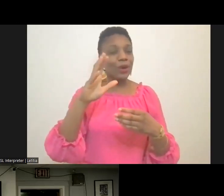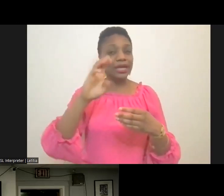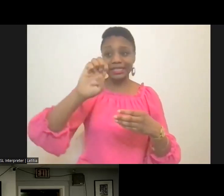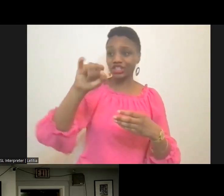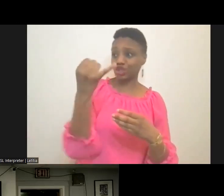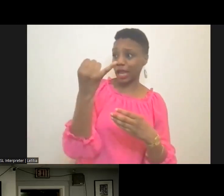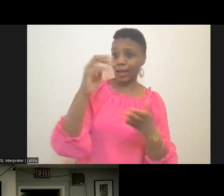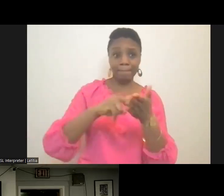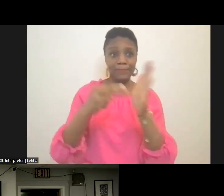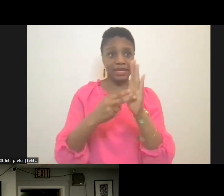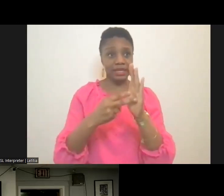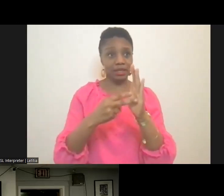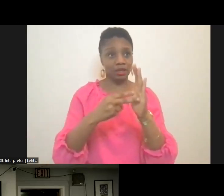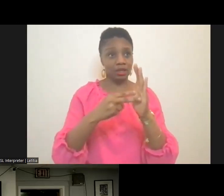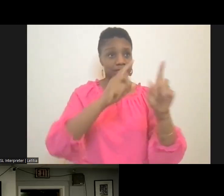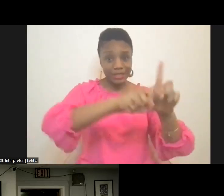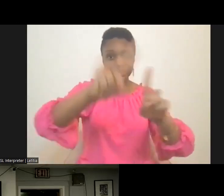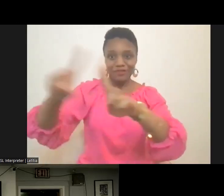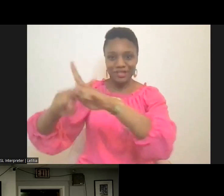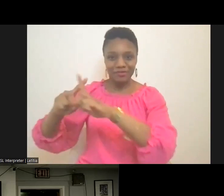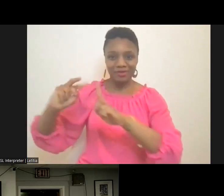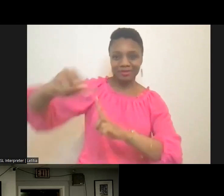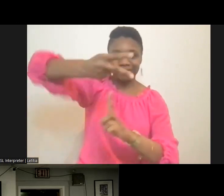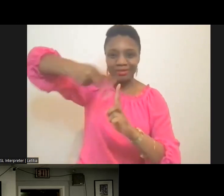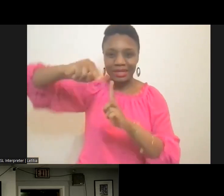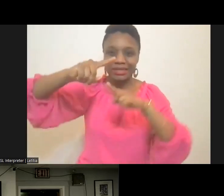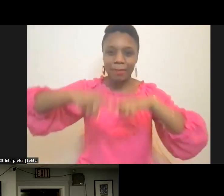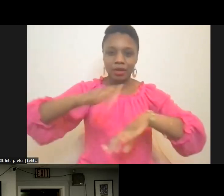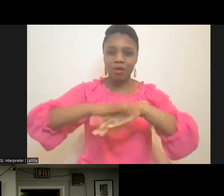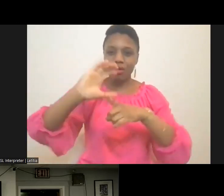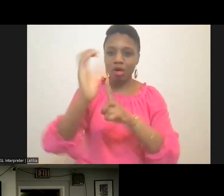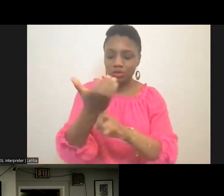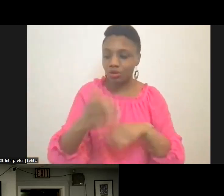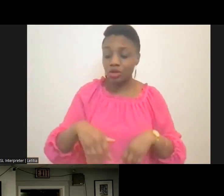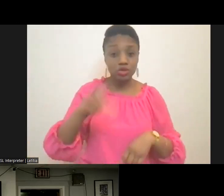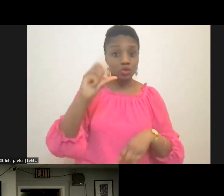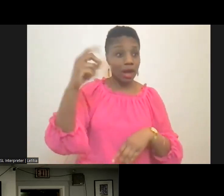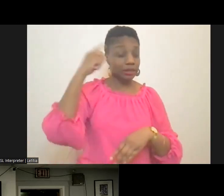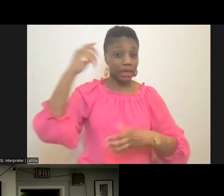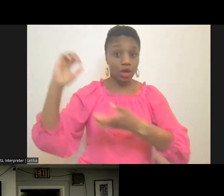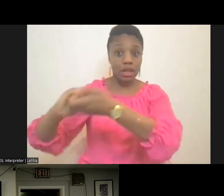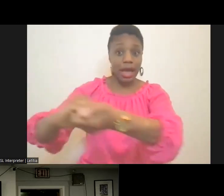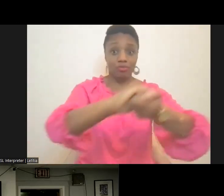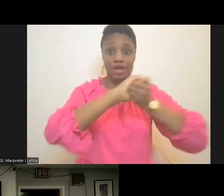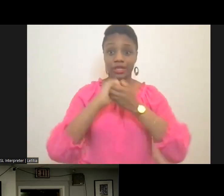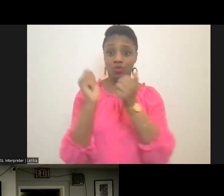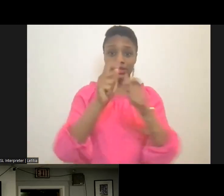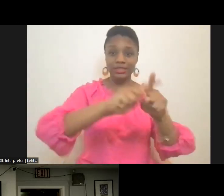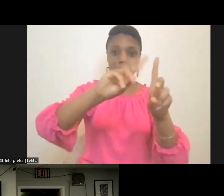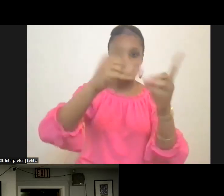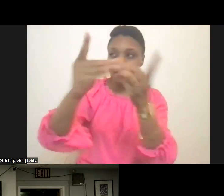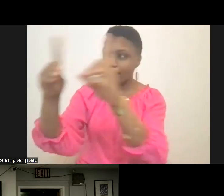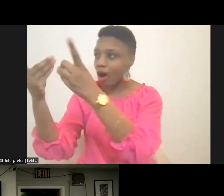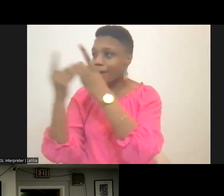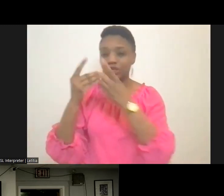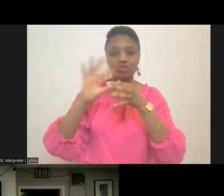So I do agree that working and collaborating and coordinating with the other entities and the other departments regarding